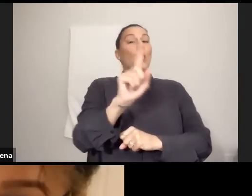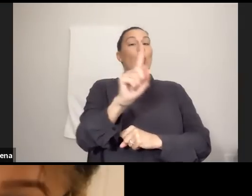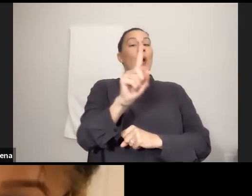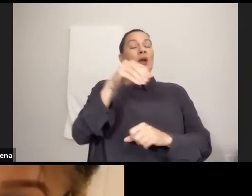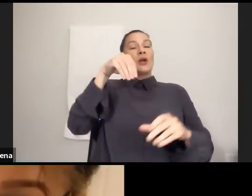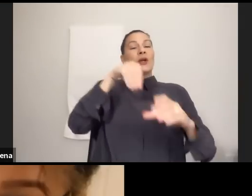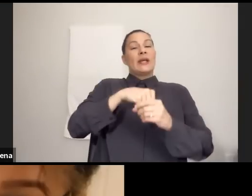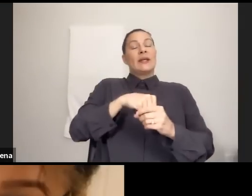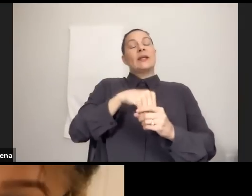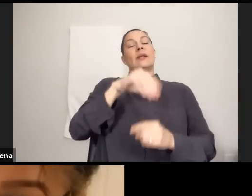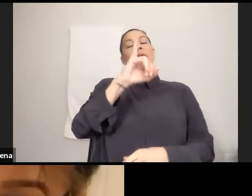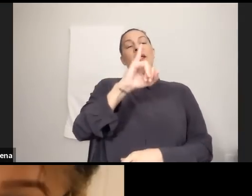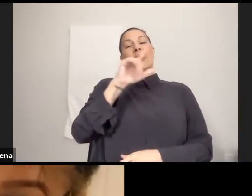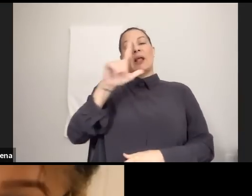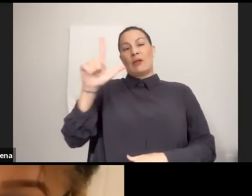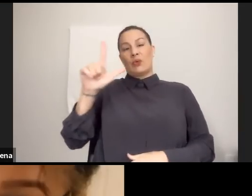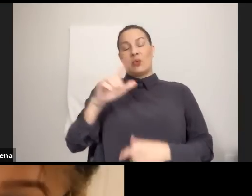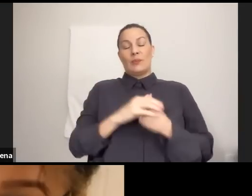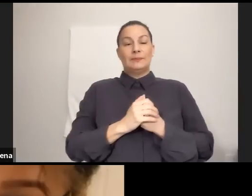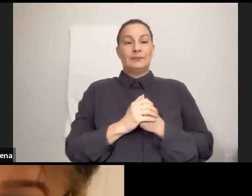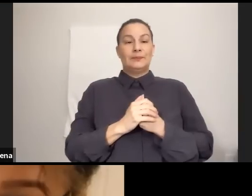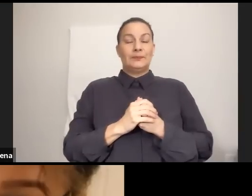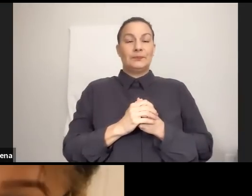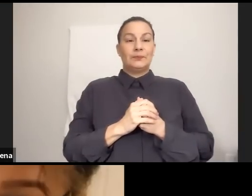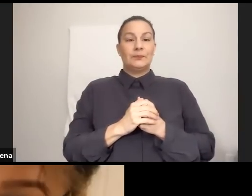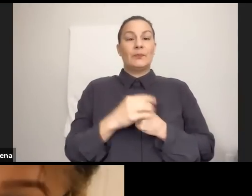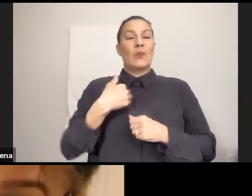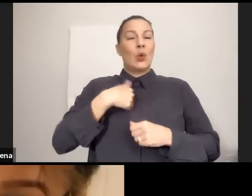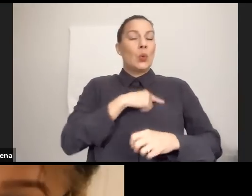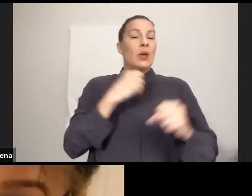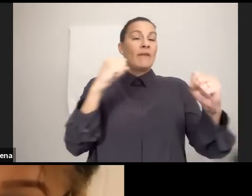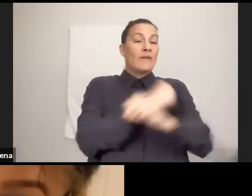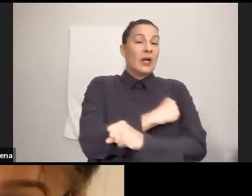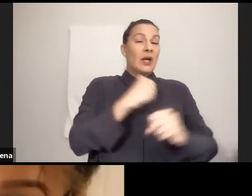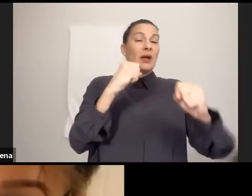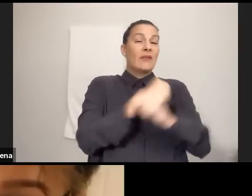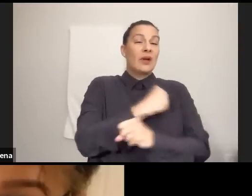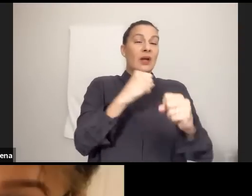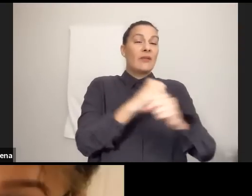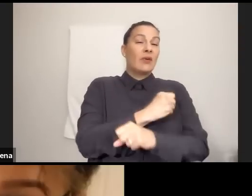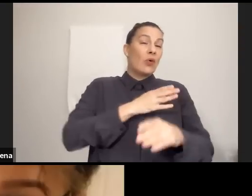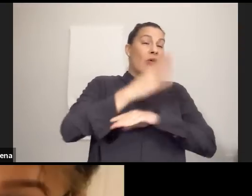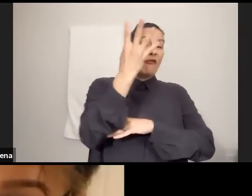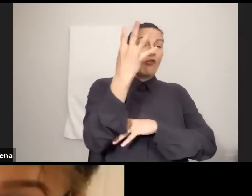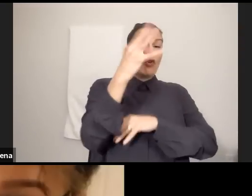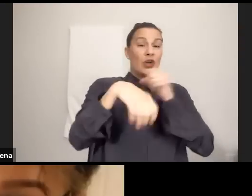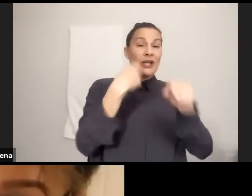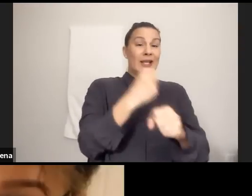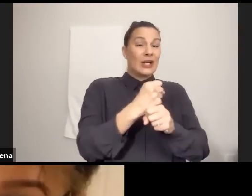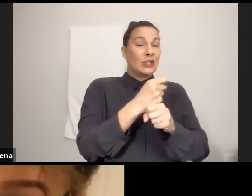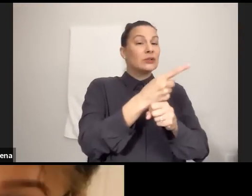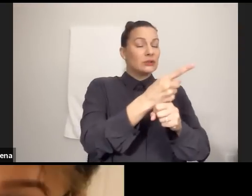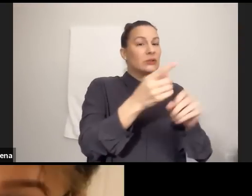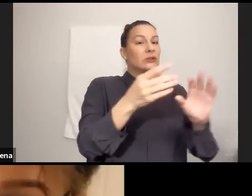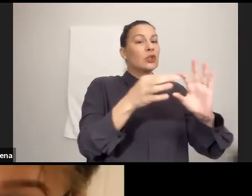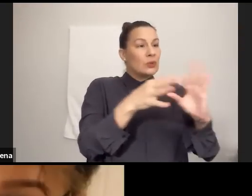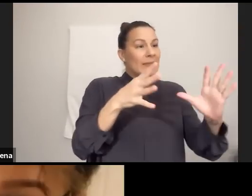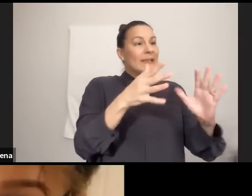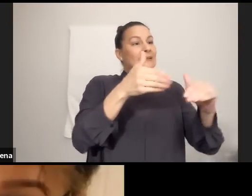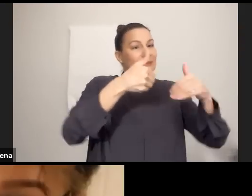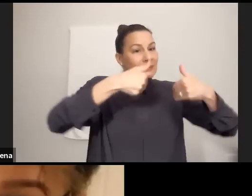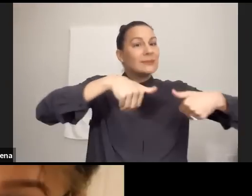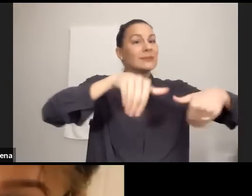downstate Illinois. We've been fighting for over 4 years for her release, and we will not stop